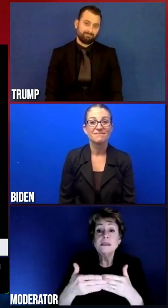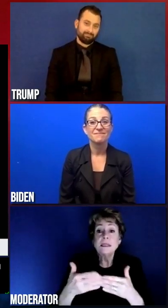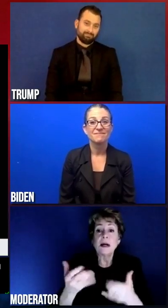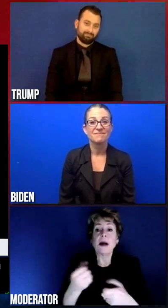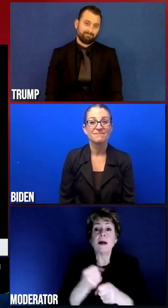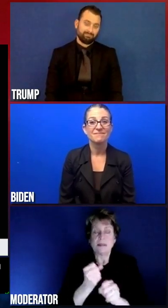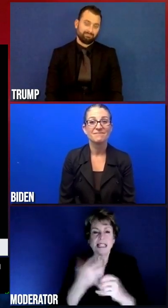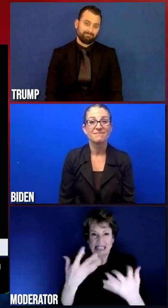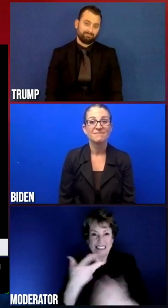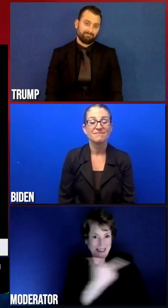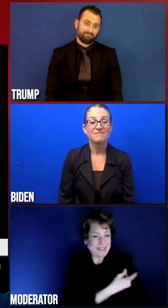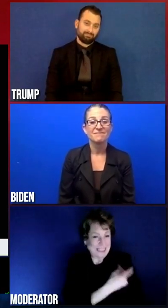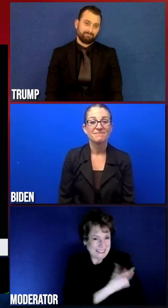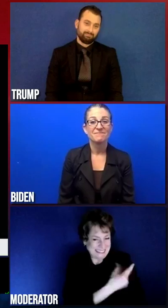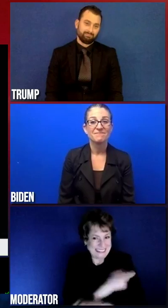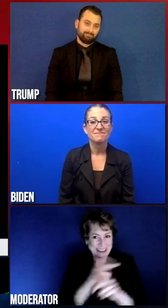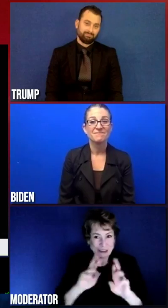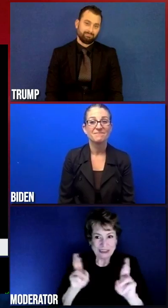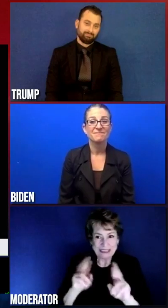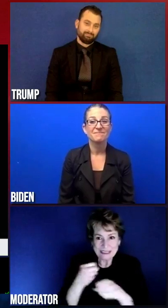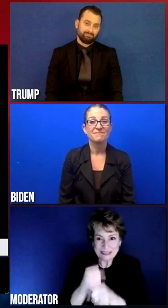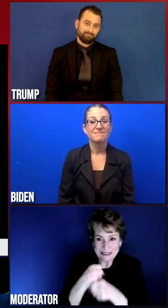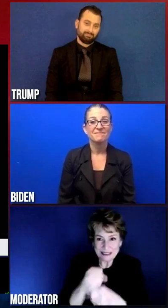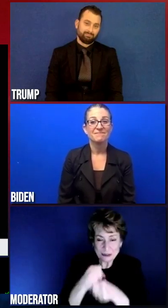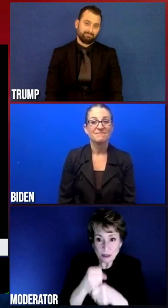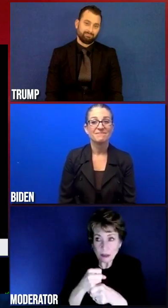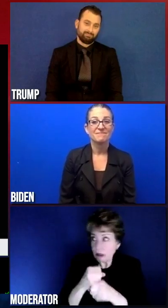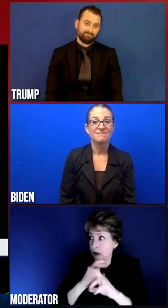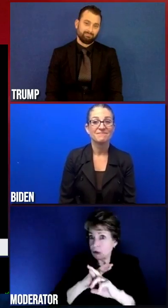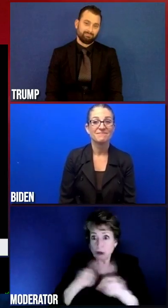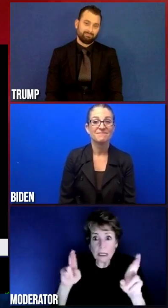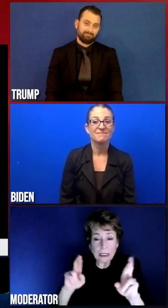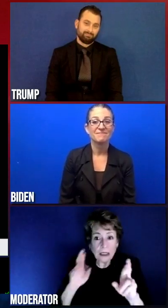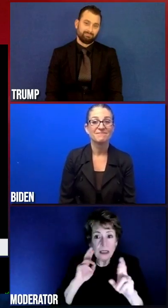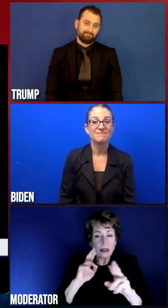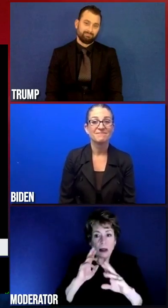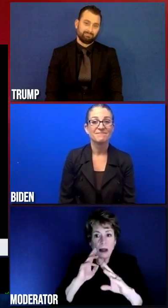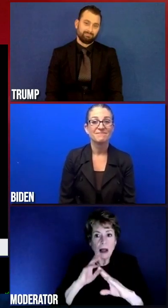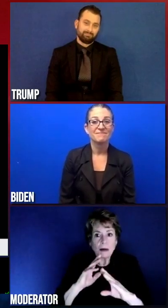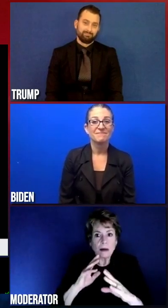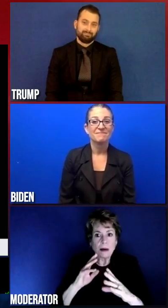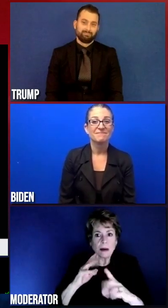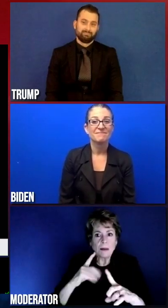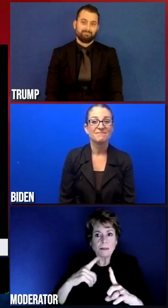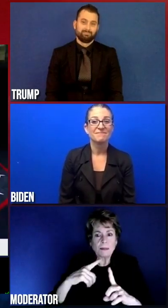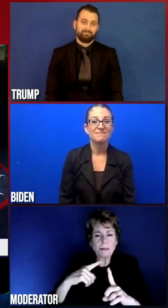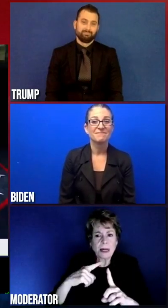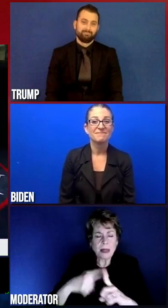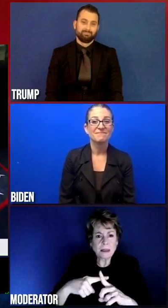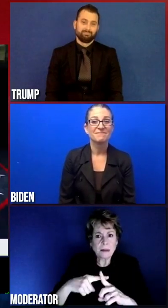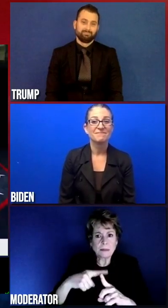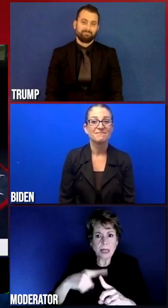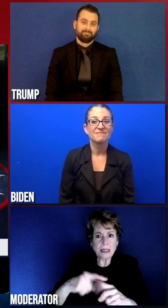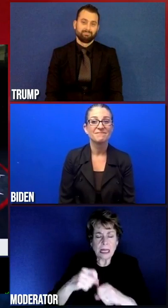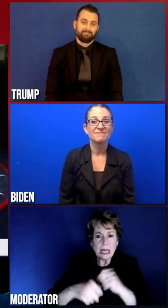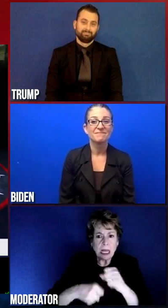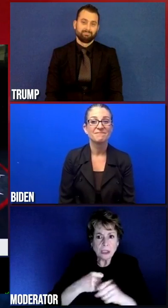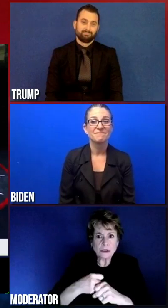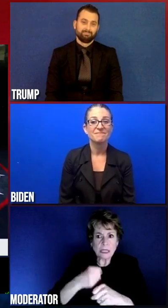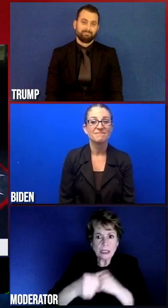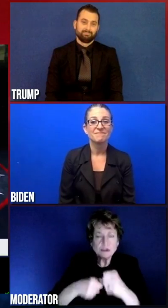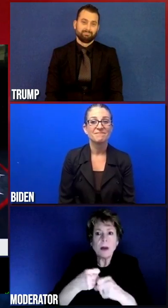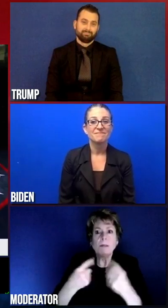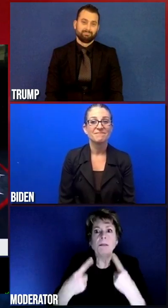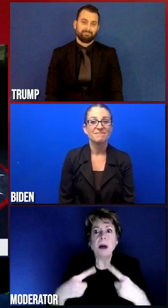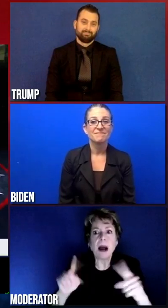even years before we come back to anything approaching normal. My question for both